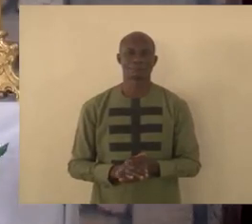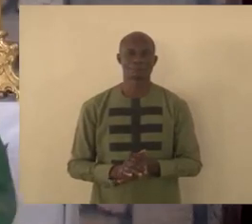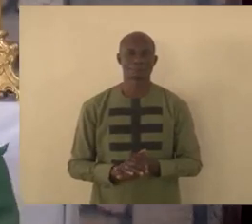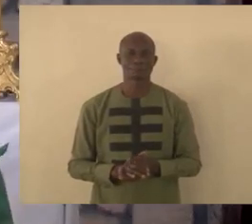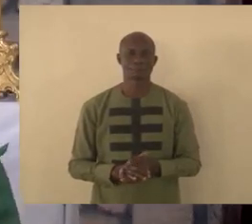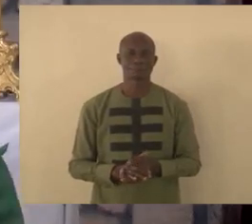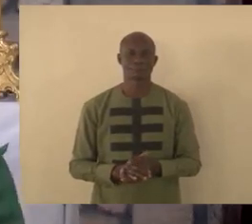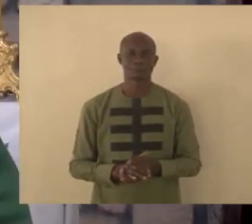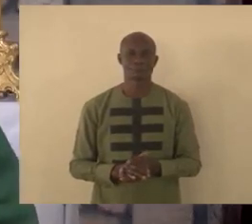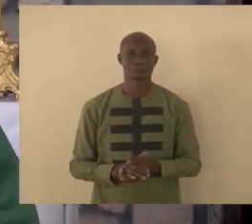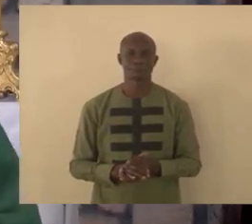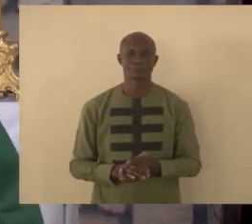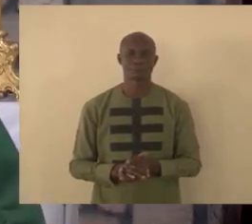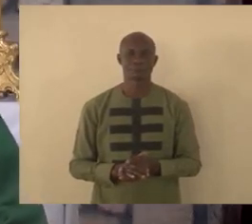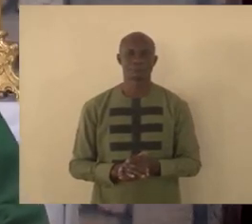Yes, sir.